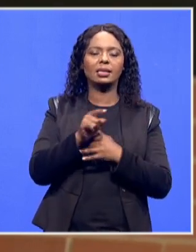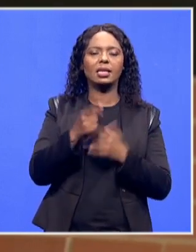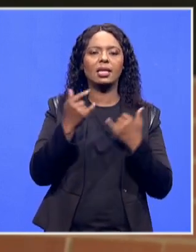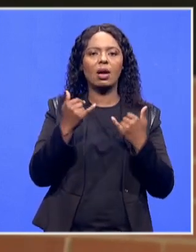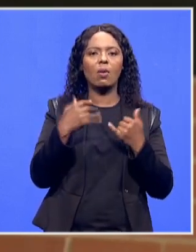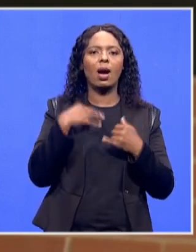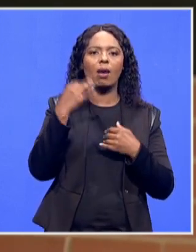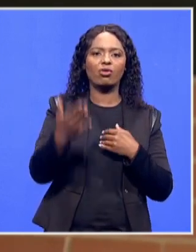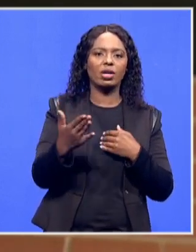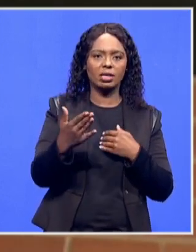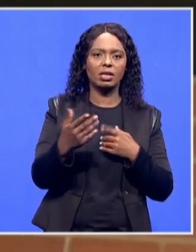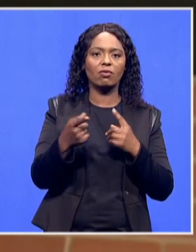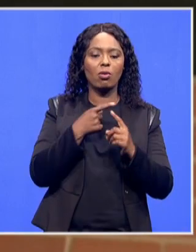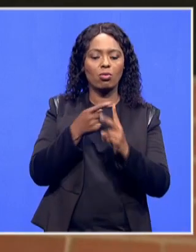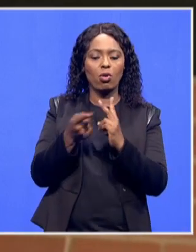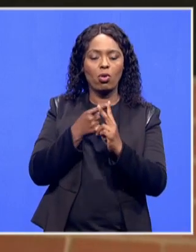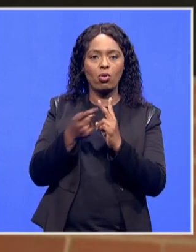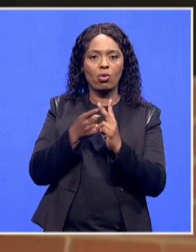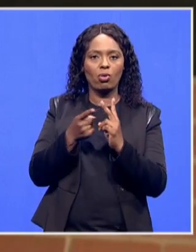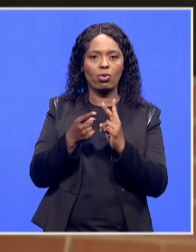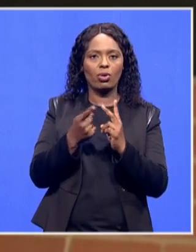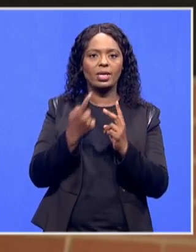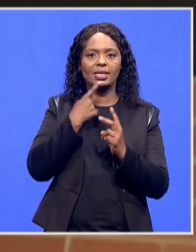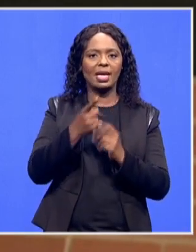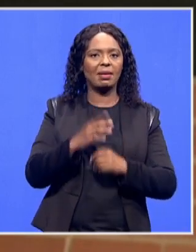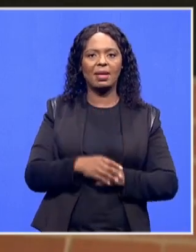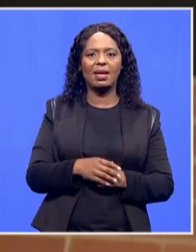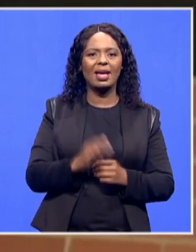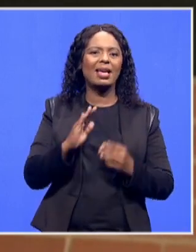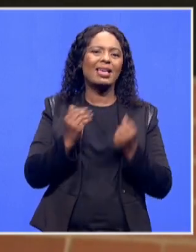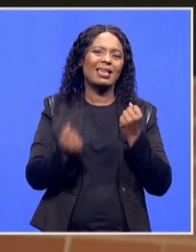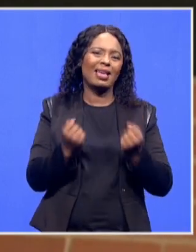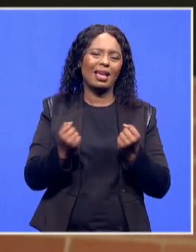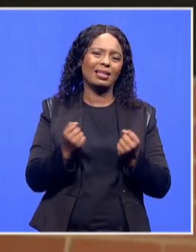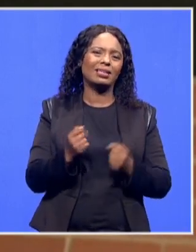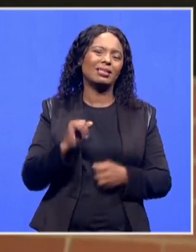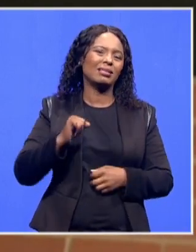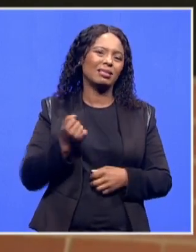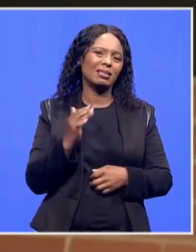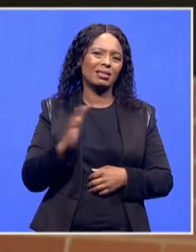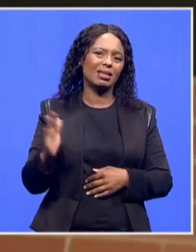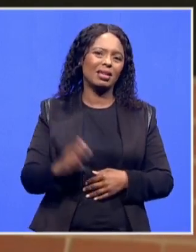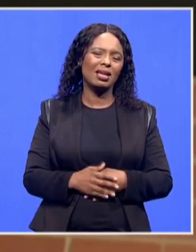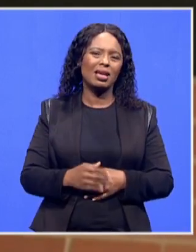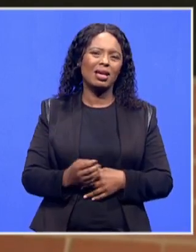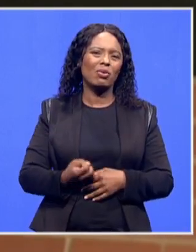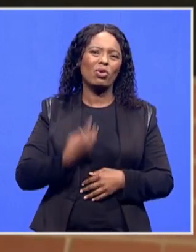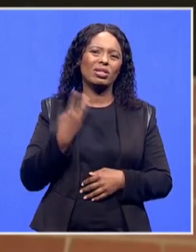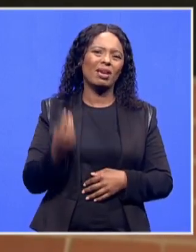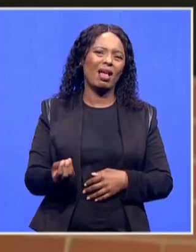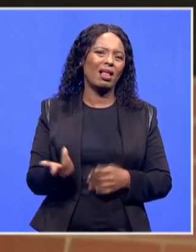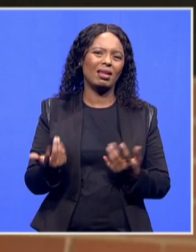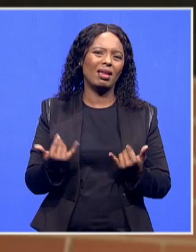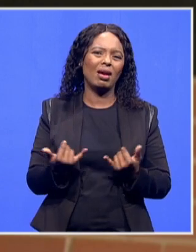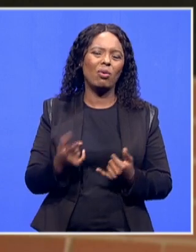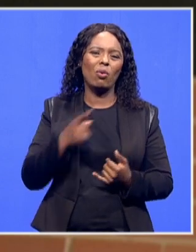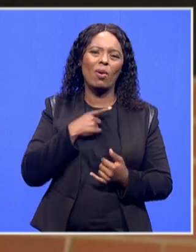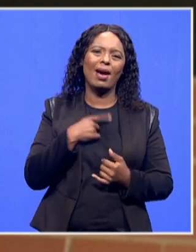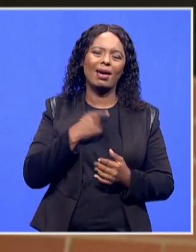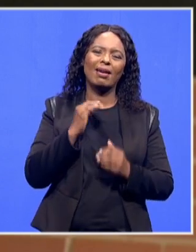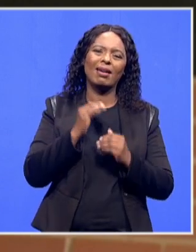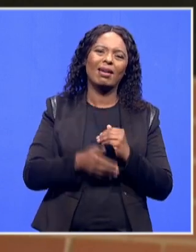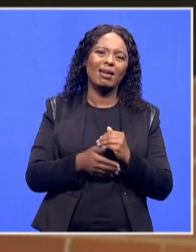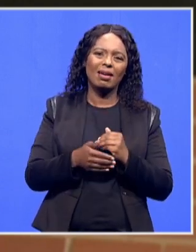and Billy Downer to have their matters set aside. Maughan saying that this is a witch hunt on her, that she has been covering